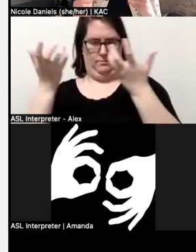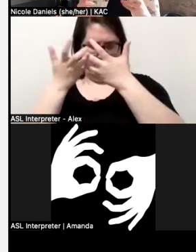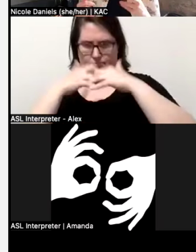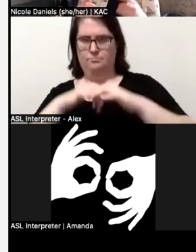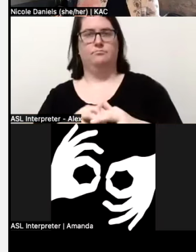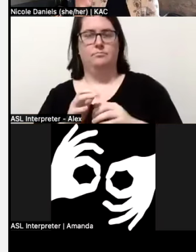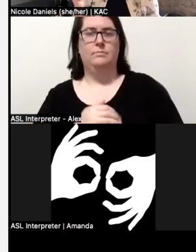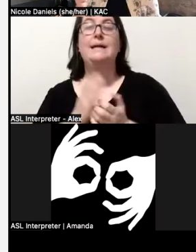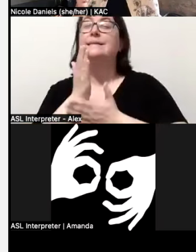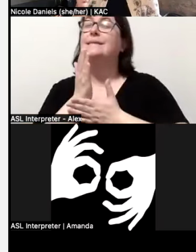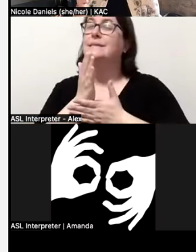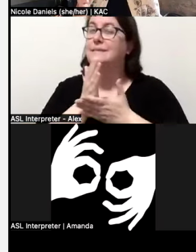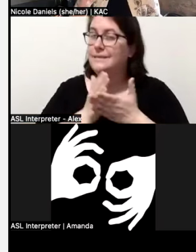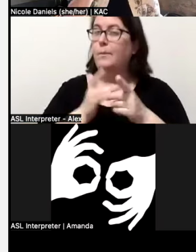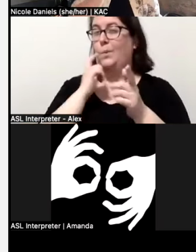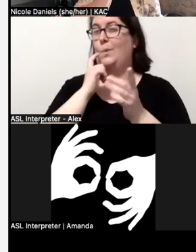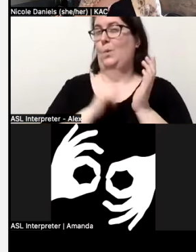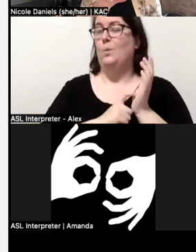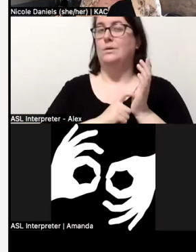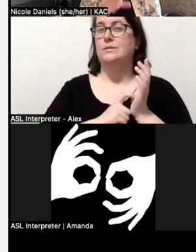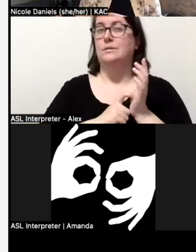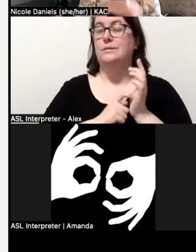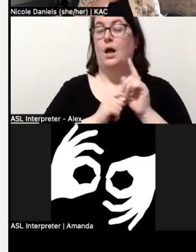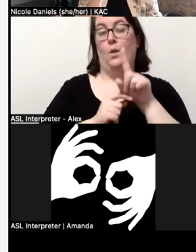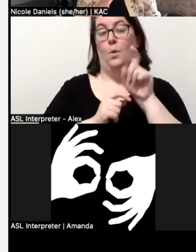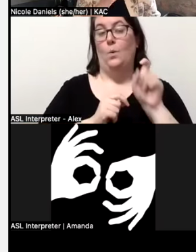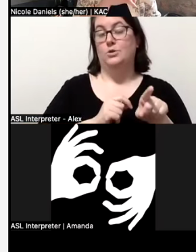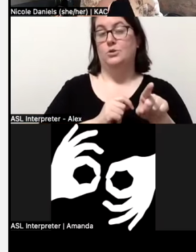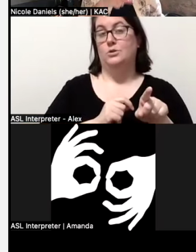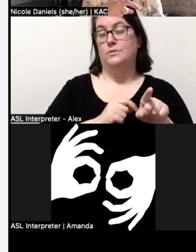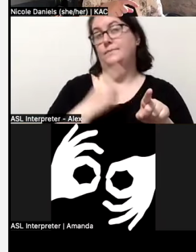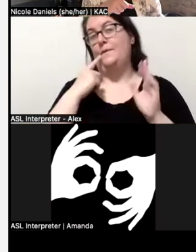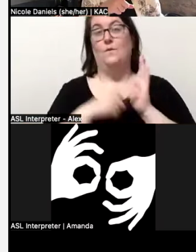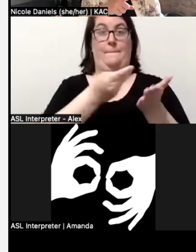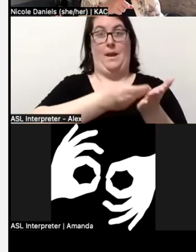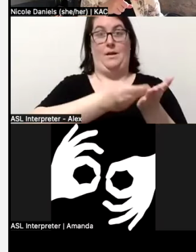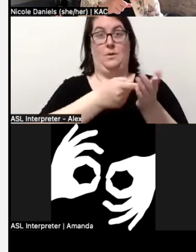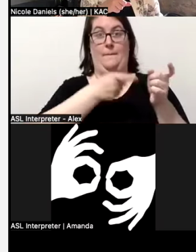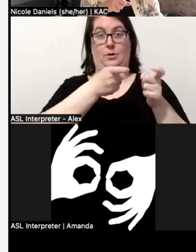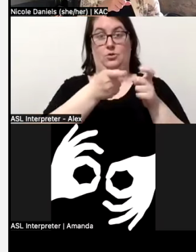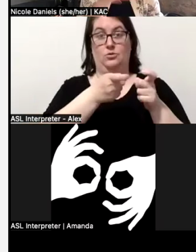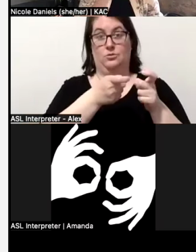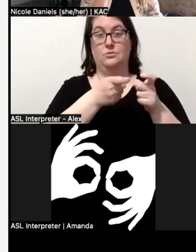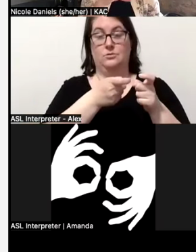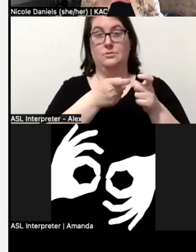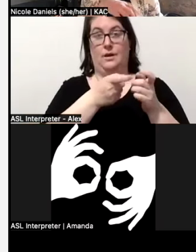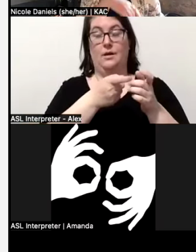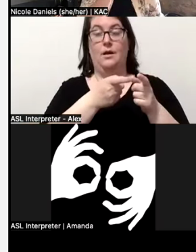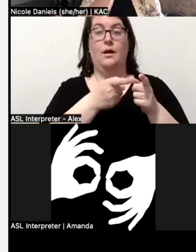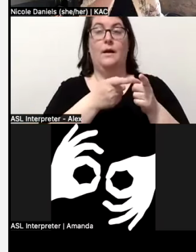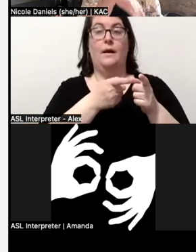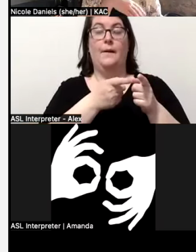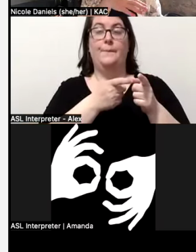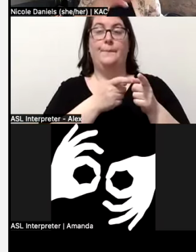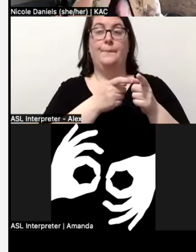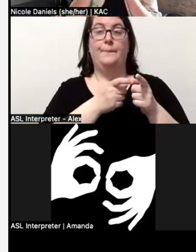There are some cases where you'll notice that a question, for example, in the financial management and viability question or section,